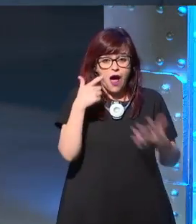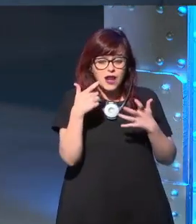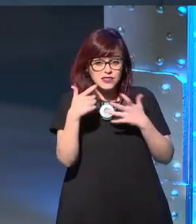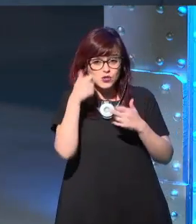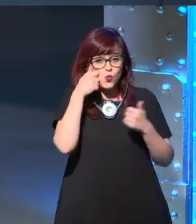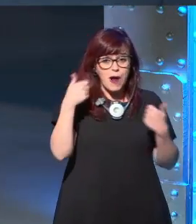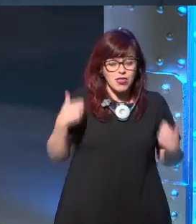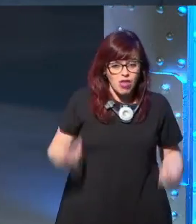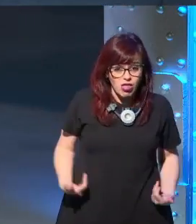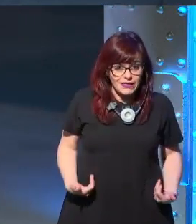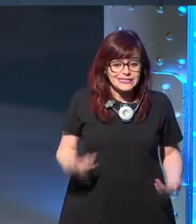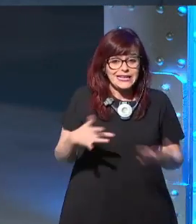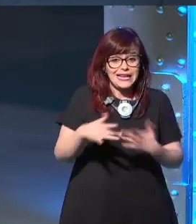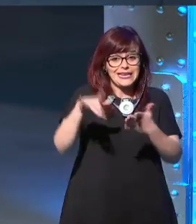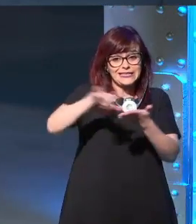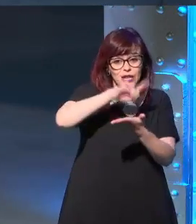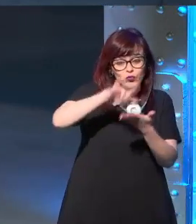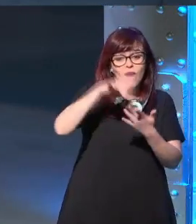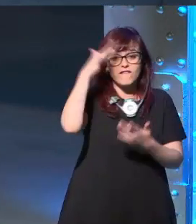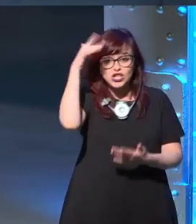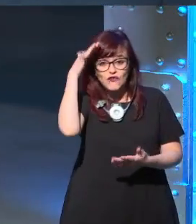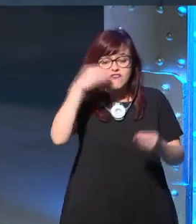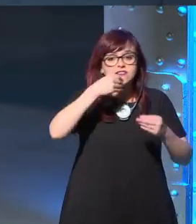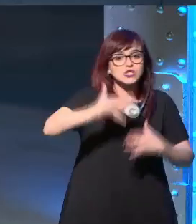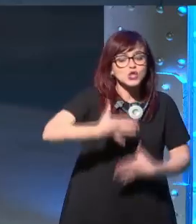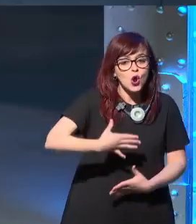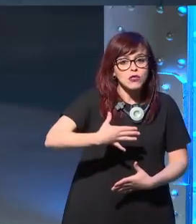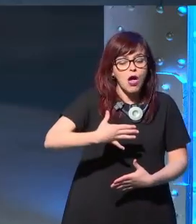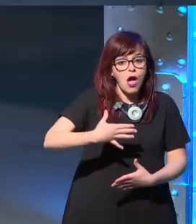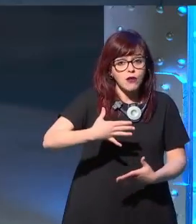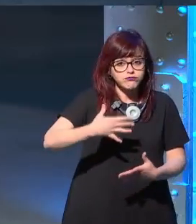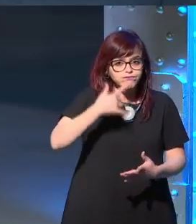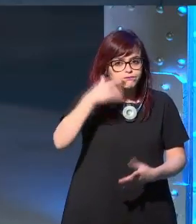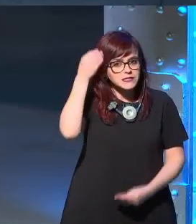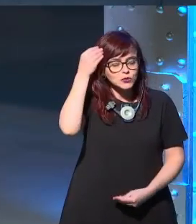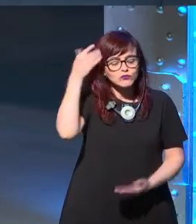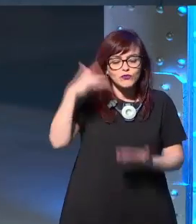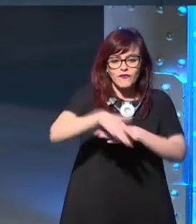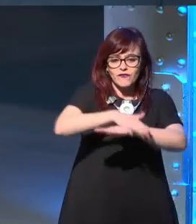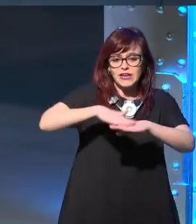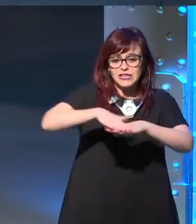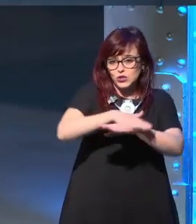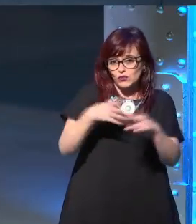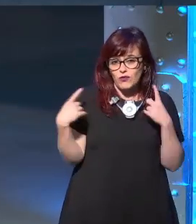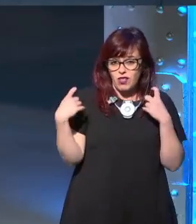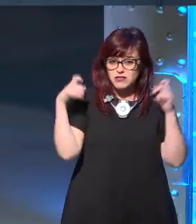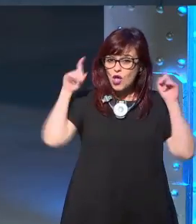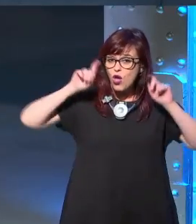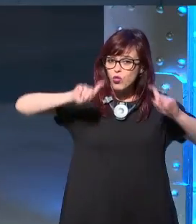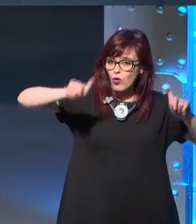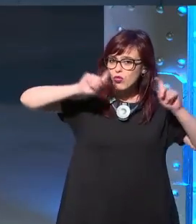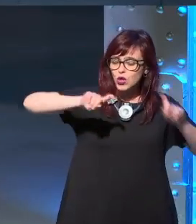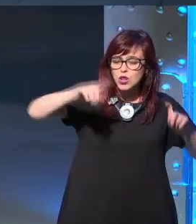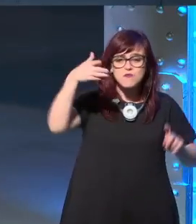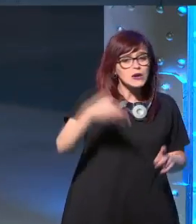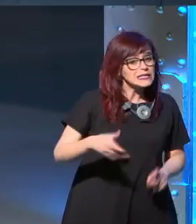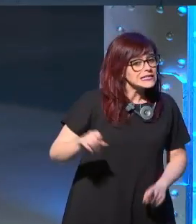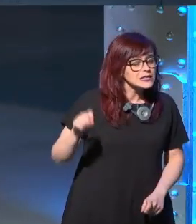and literature, philosophy, and history being an important part of education, another one is that